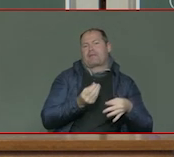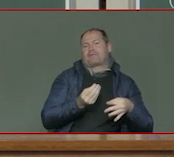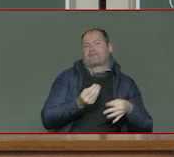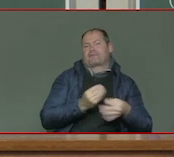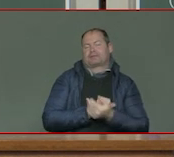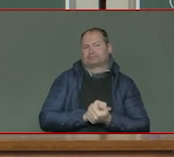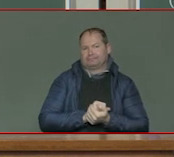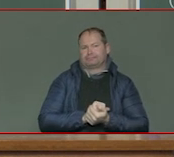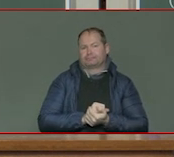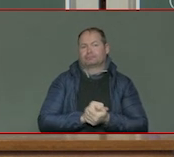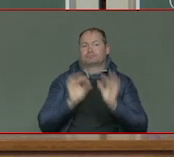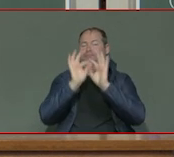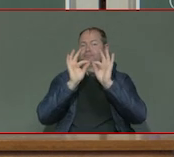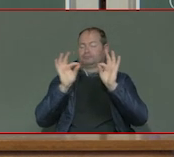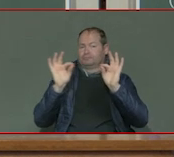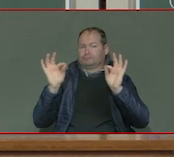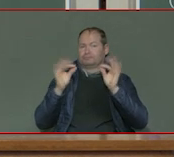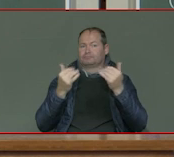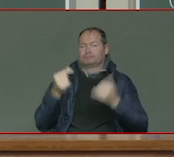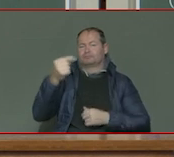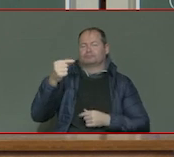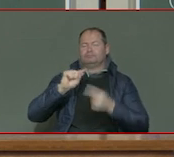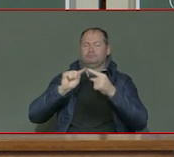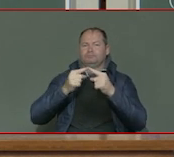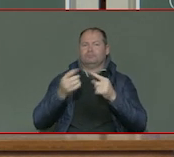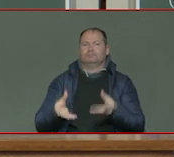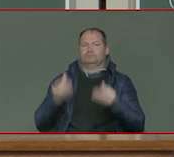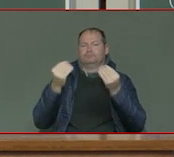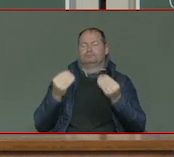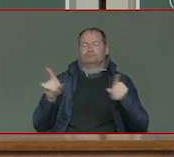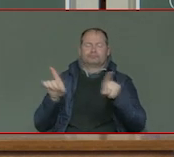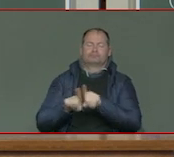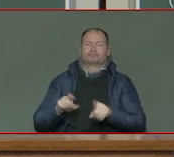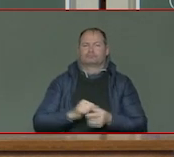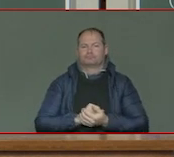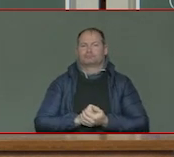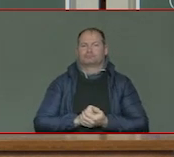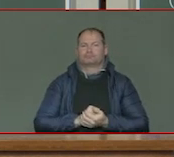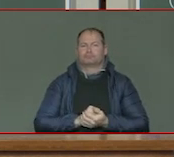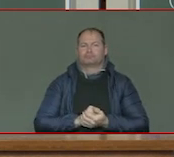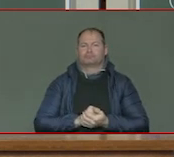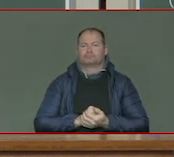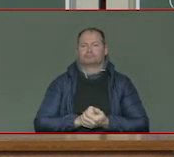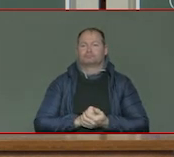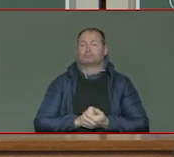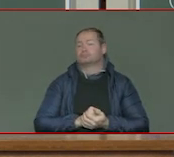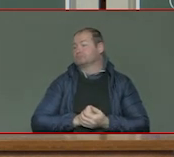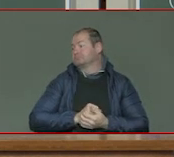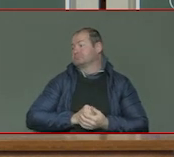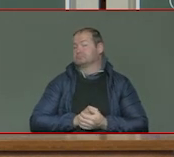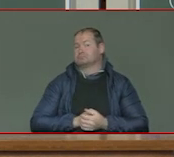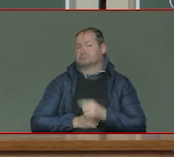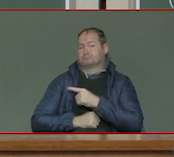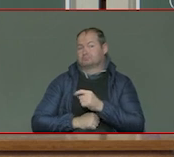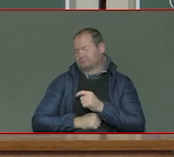And this formula is the same as finding the gradient at a point. Right, can you just nudge that lady there? She's having